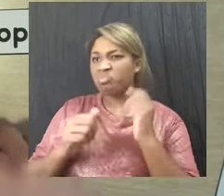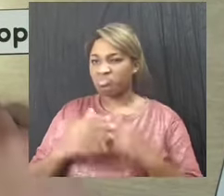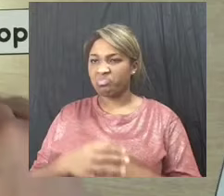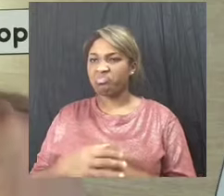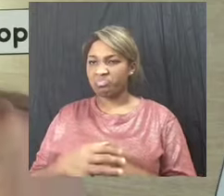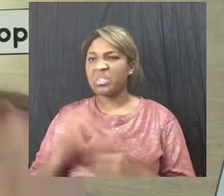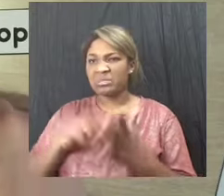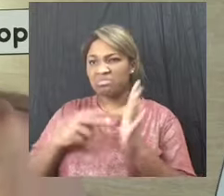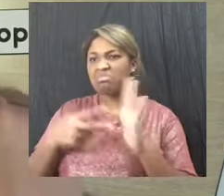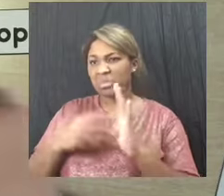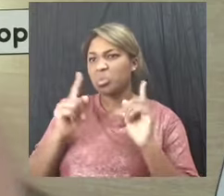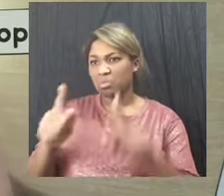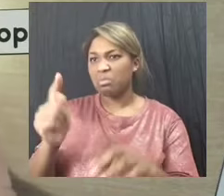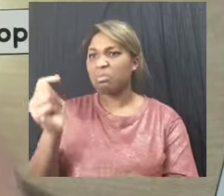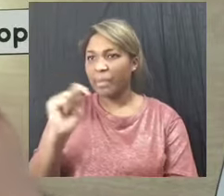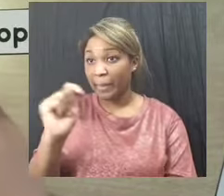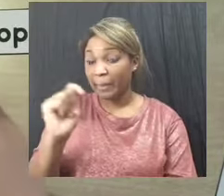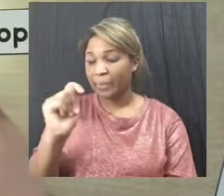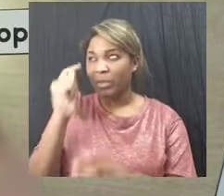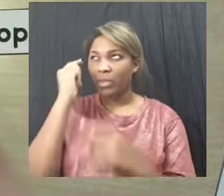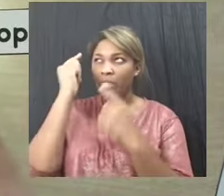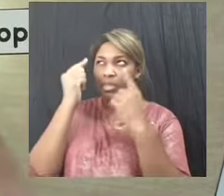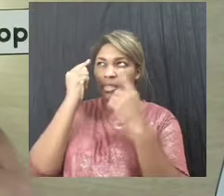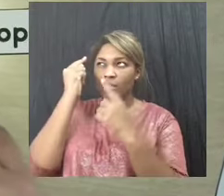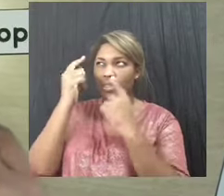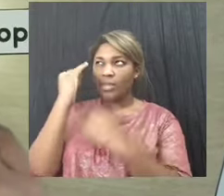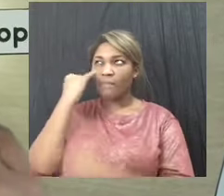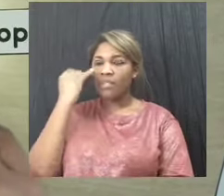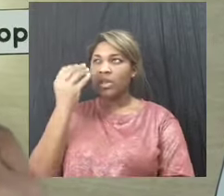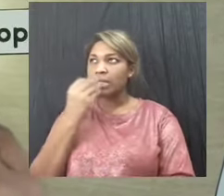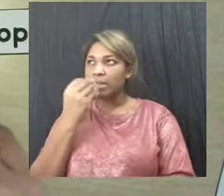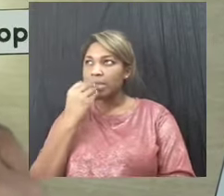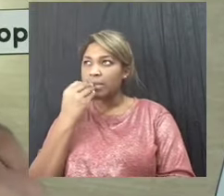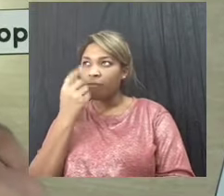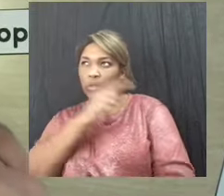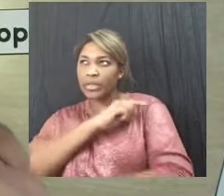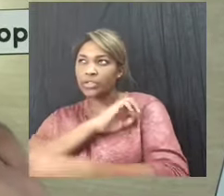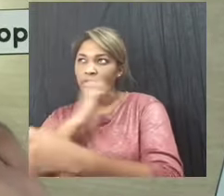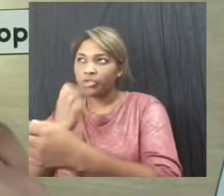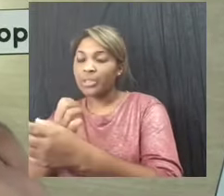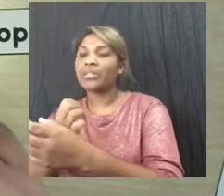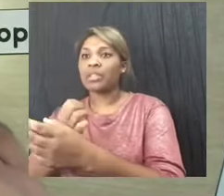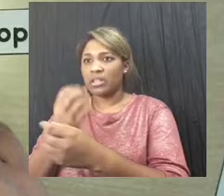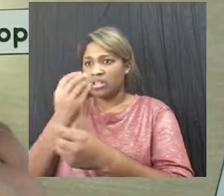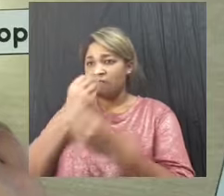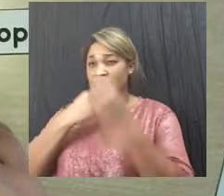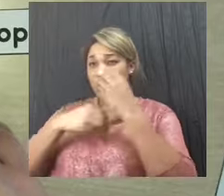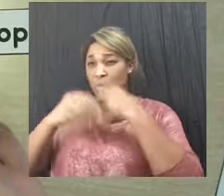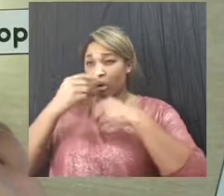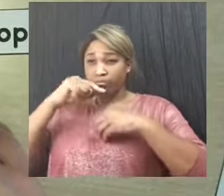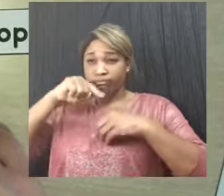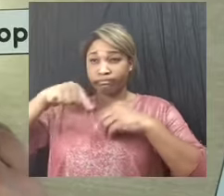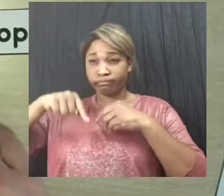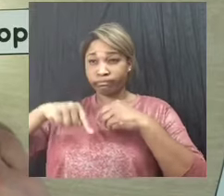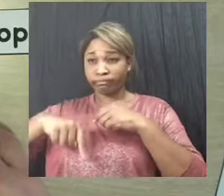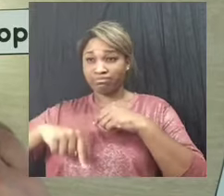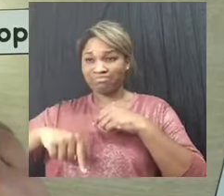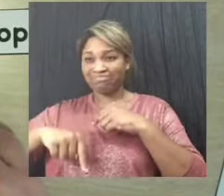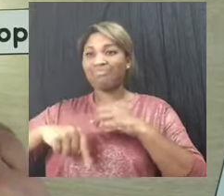You got to think, if they're eating to get energy, then the food goes through them, and that is